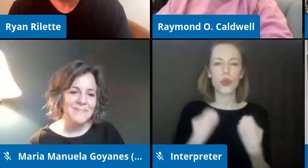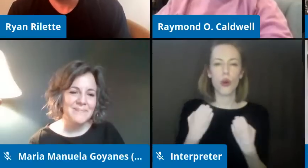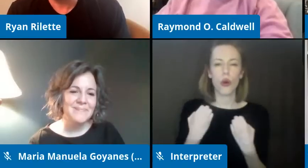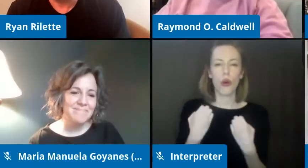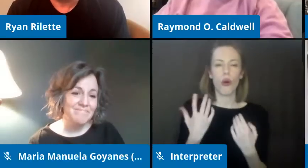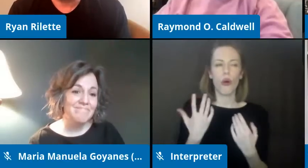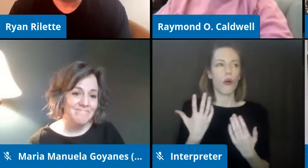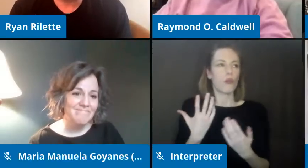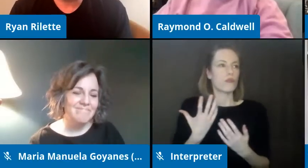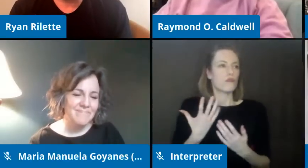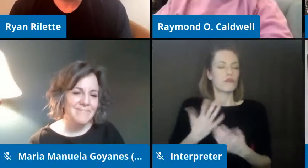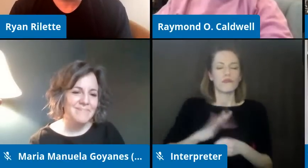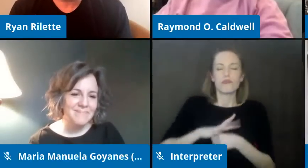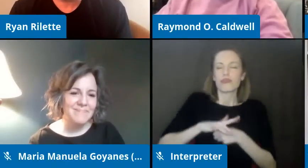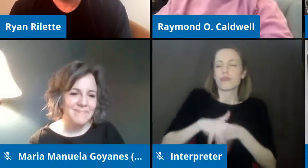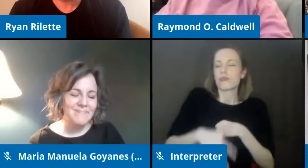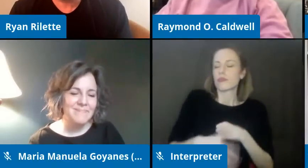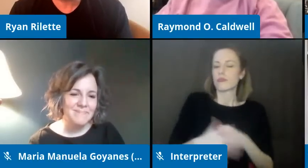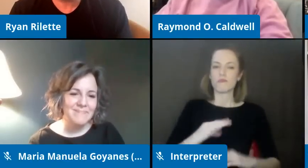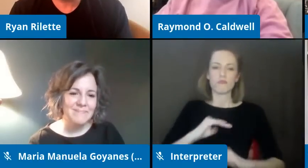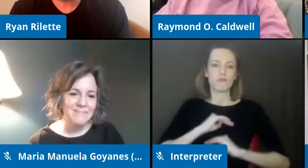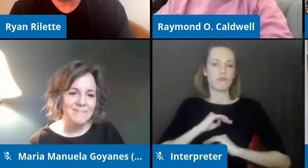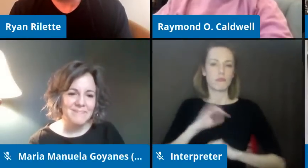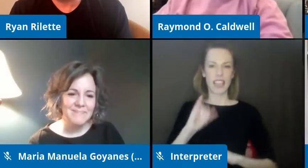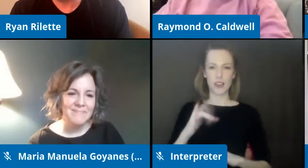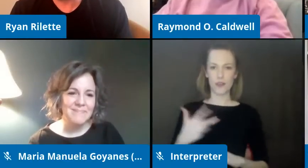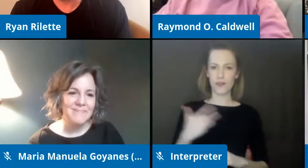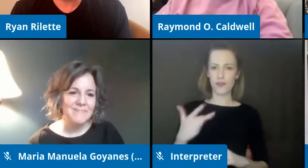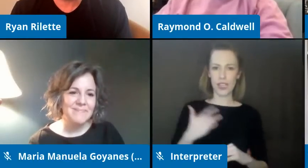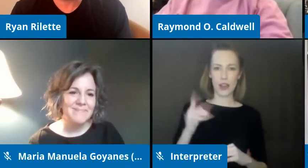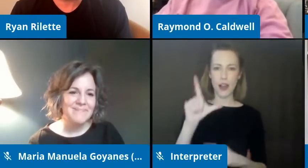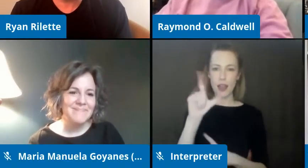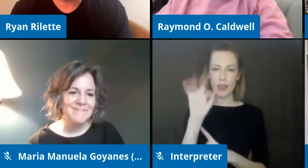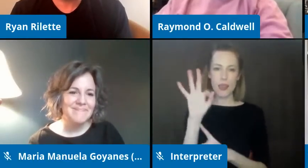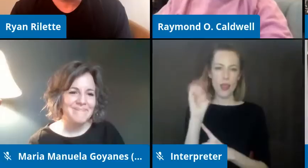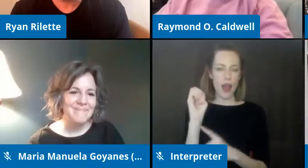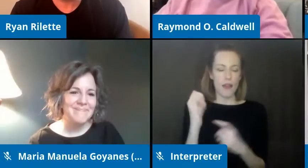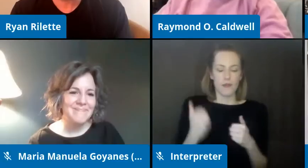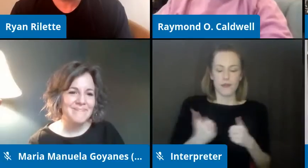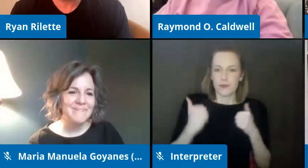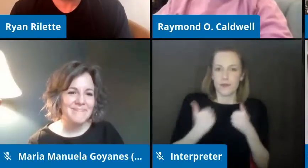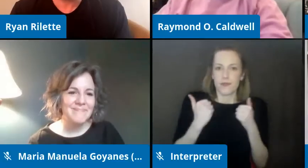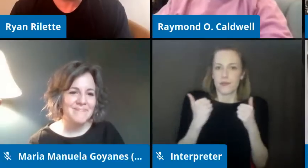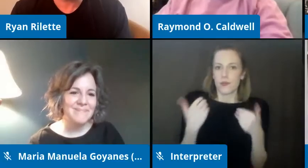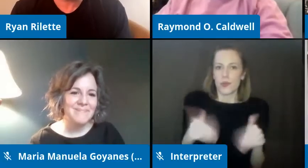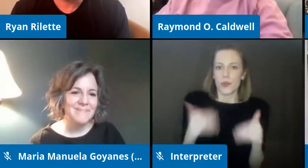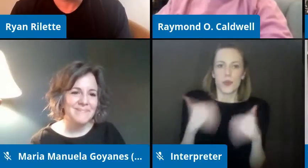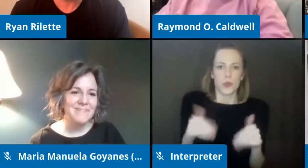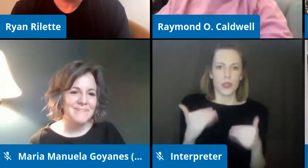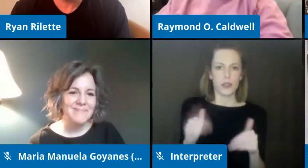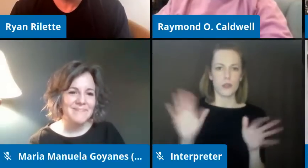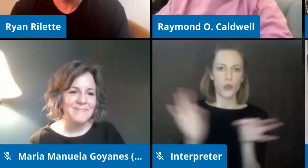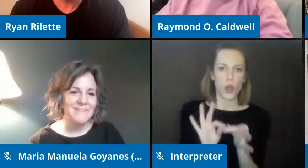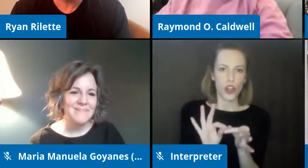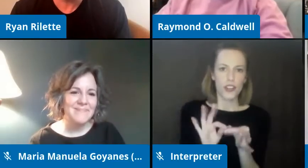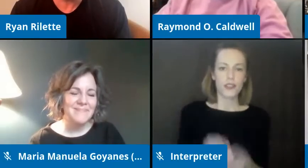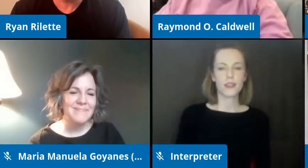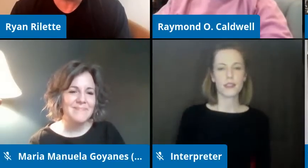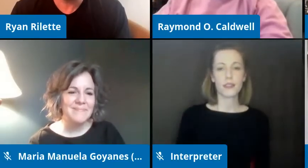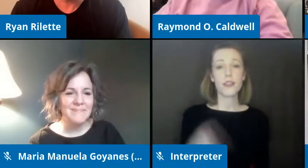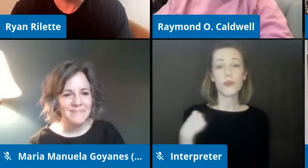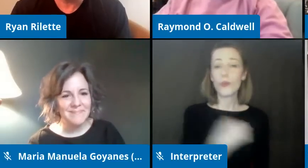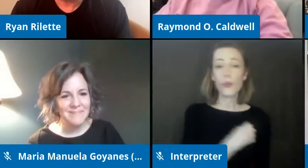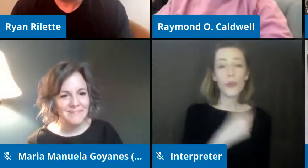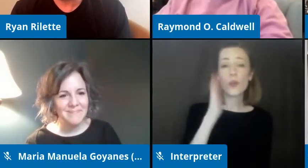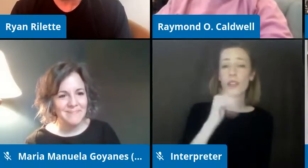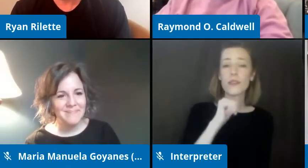worth living, that we're saying to them, look, we're not gonna do theater right now, because theater is something that happens in a room with